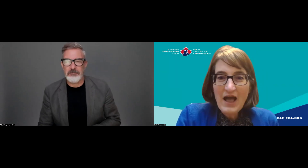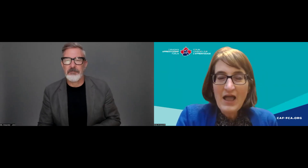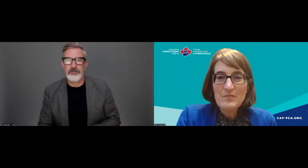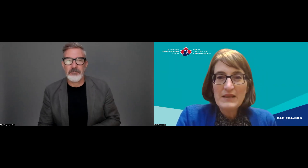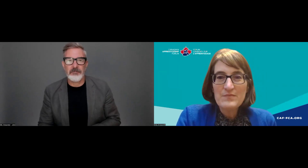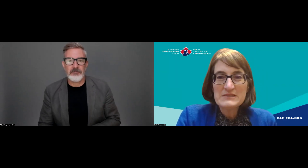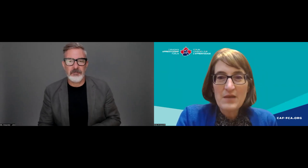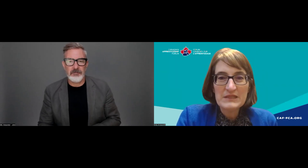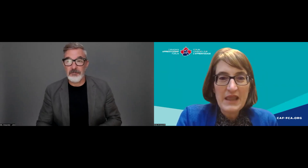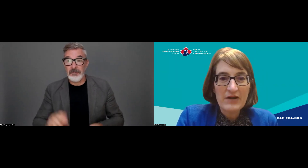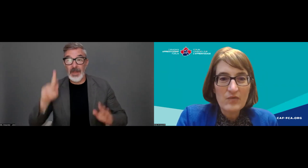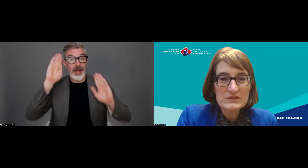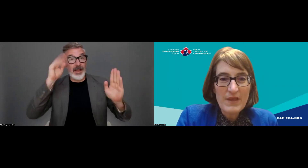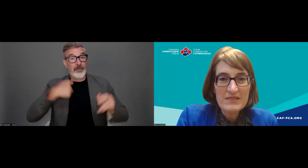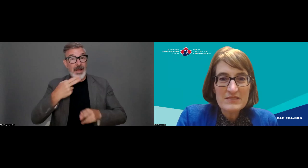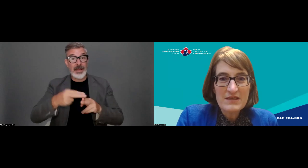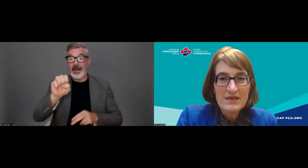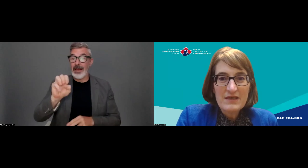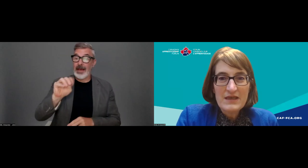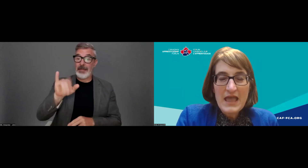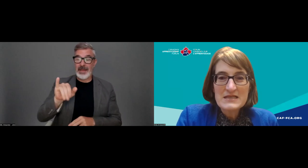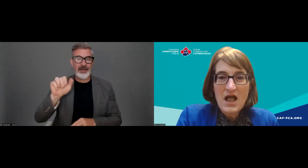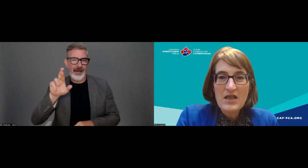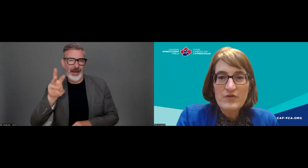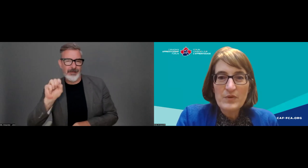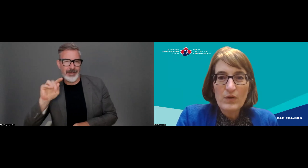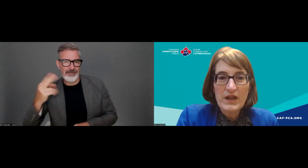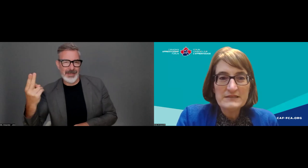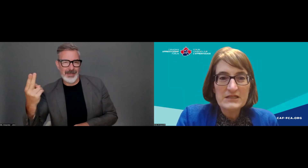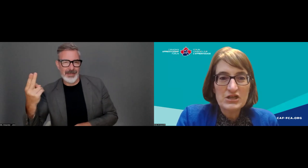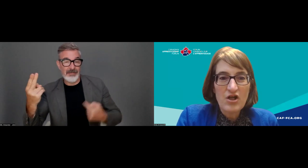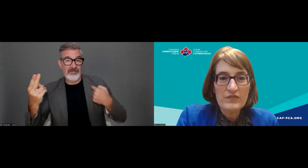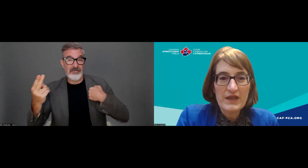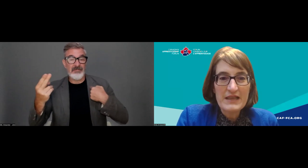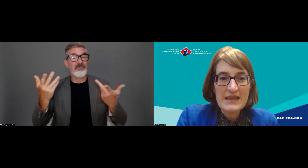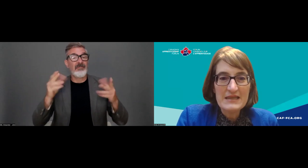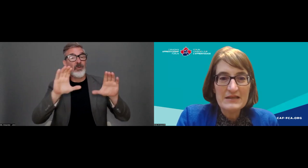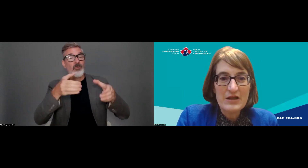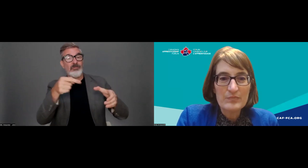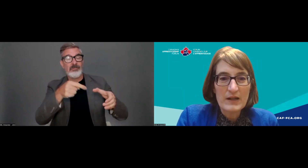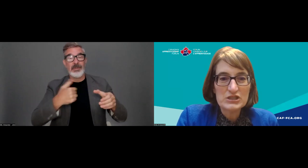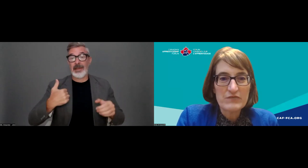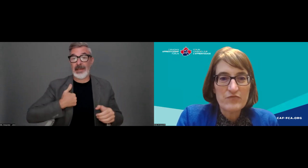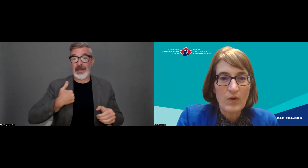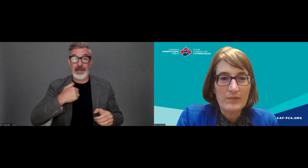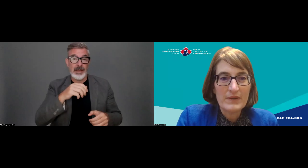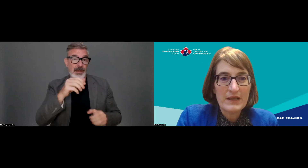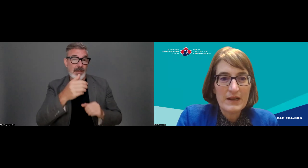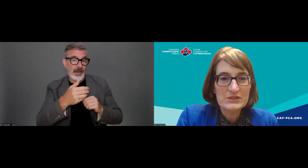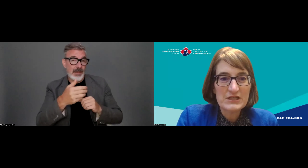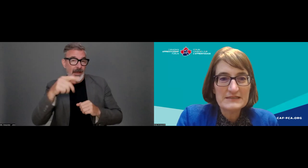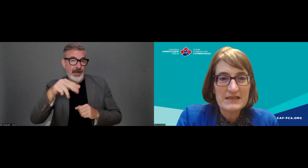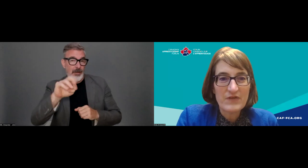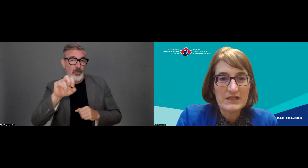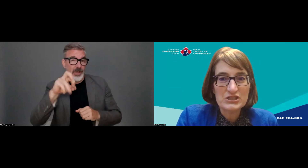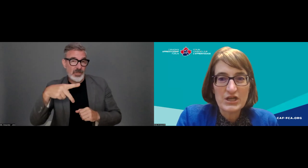Okay, hi, my name is Emily Arrowsmith, and I'm from an organization called the Canadian Apprenticeship Forum. And